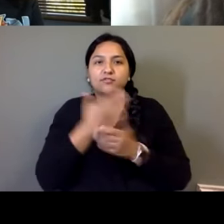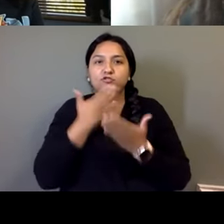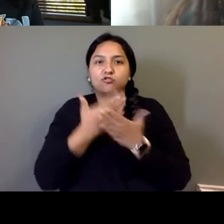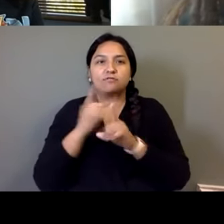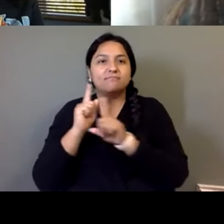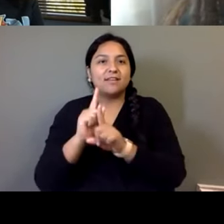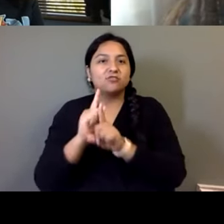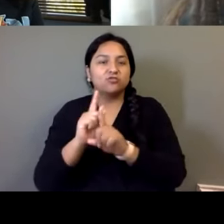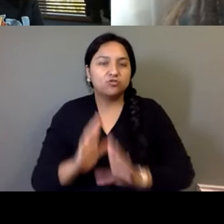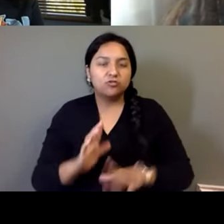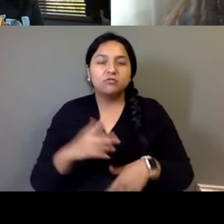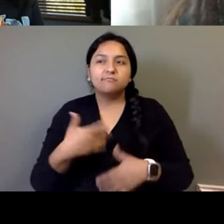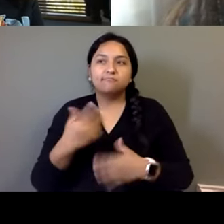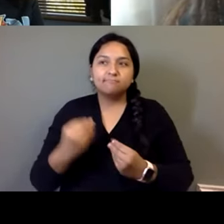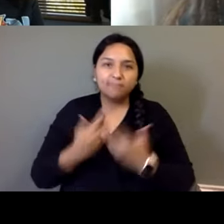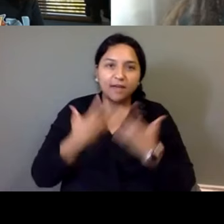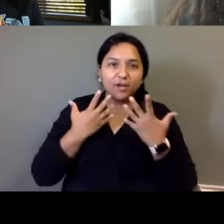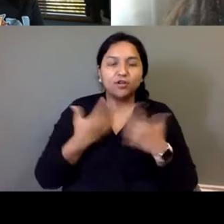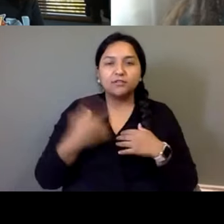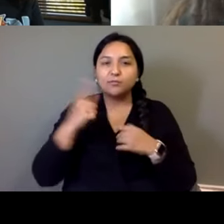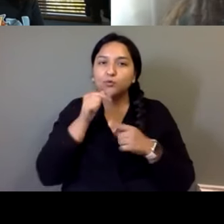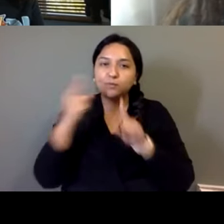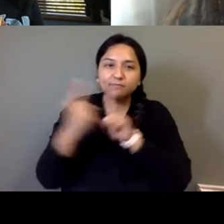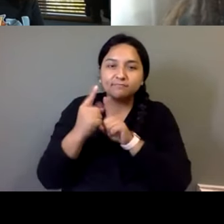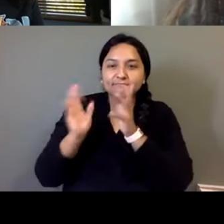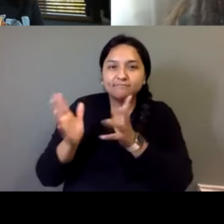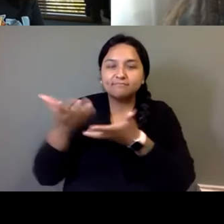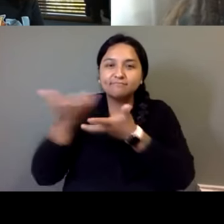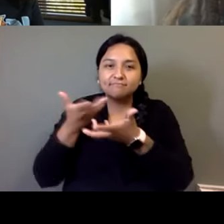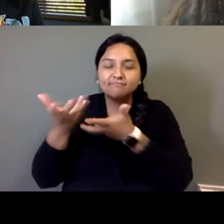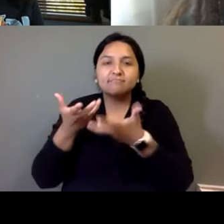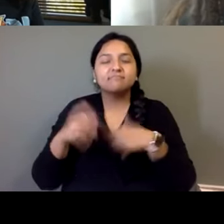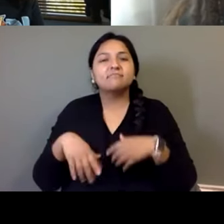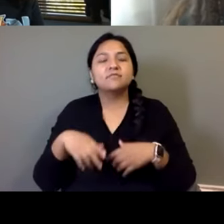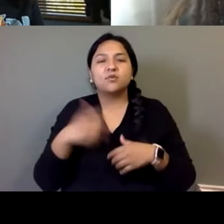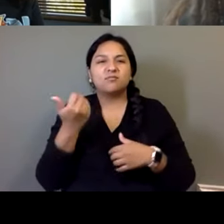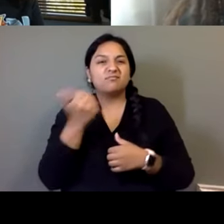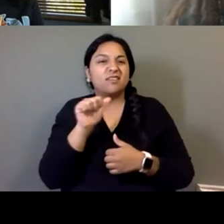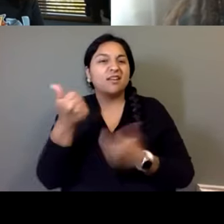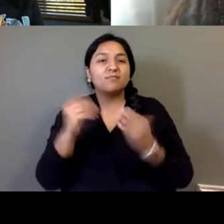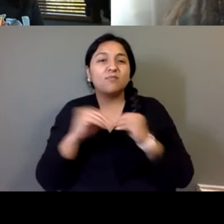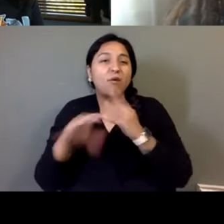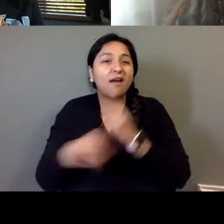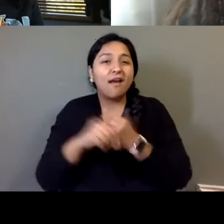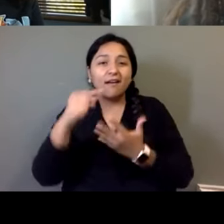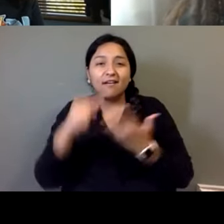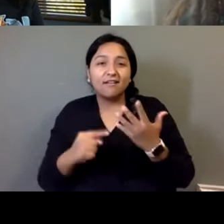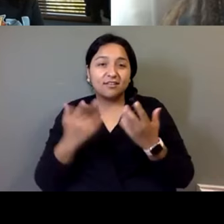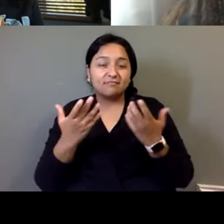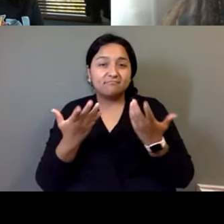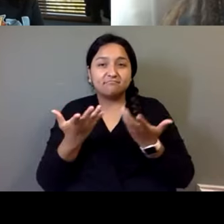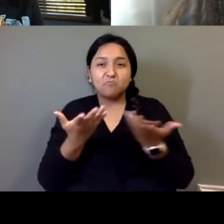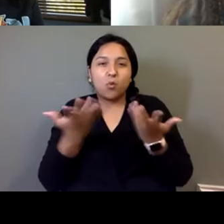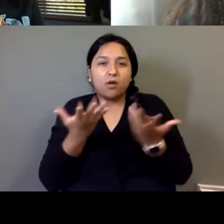you, somebody that sees you and meets you where you're at. Are there some other things, and this is just for anybody, that you'd like to add to that, that you